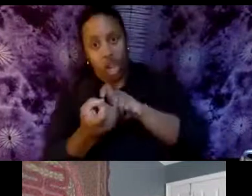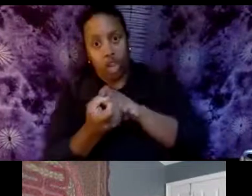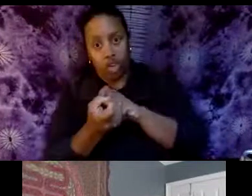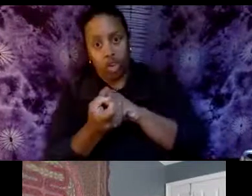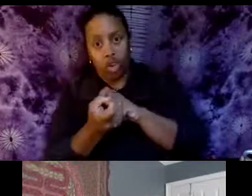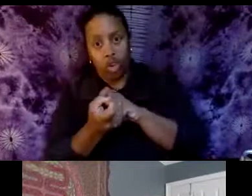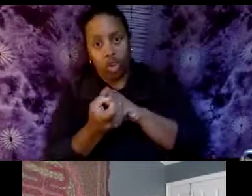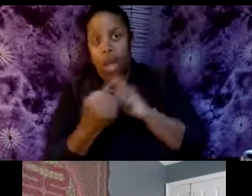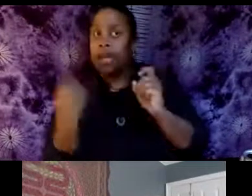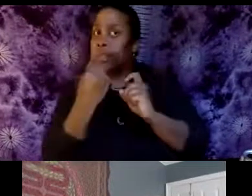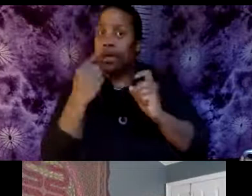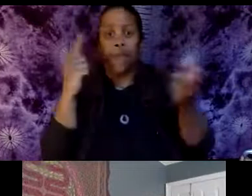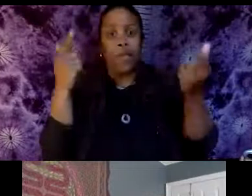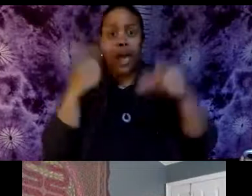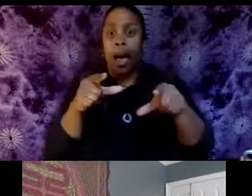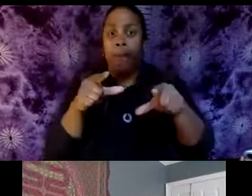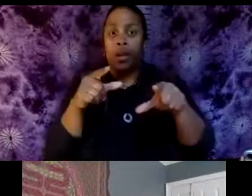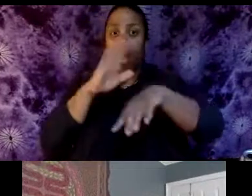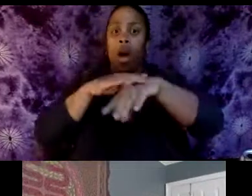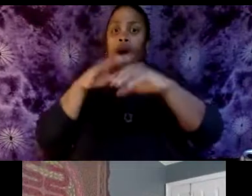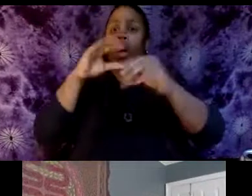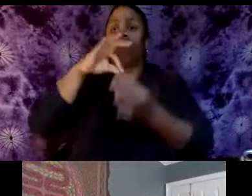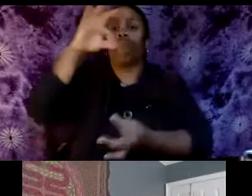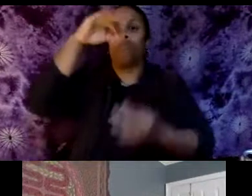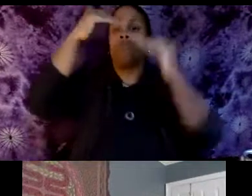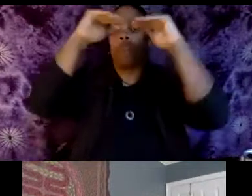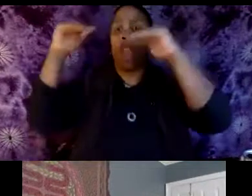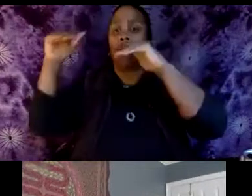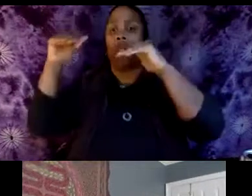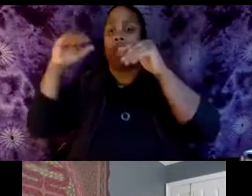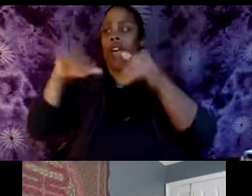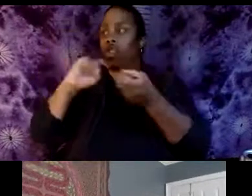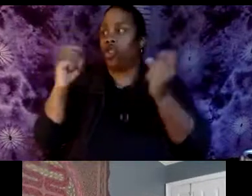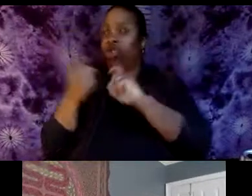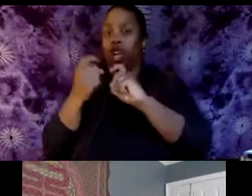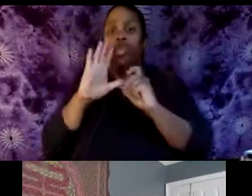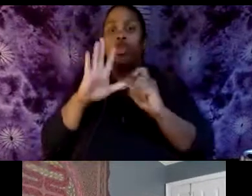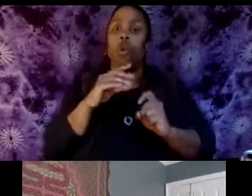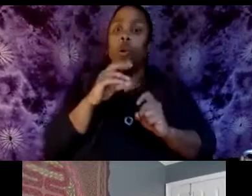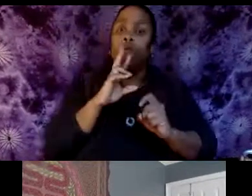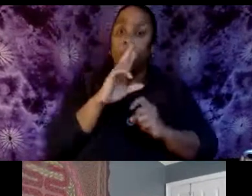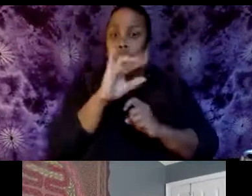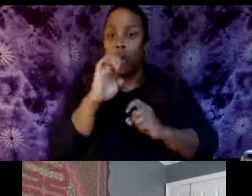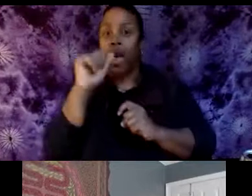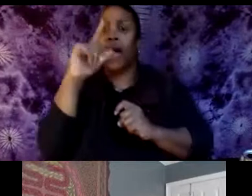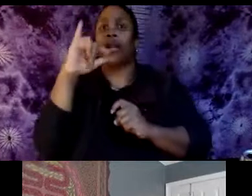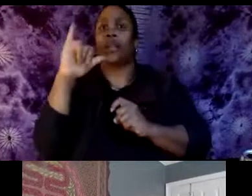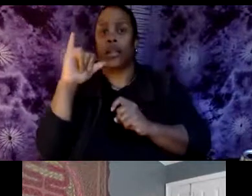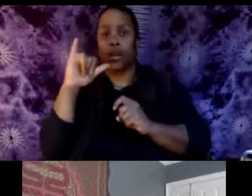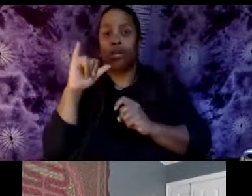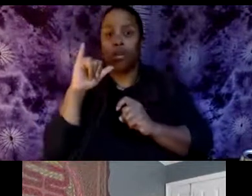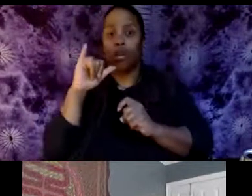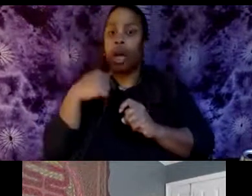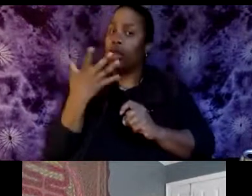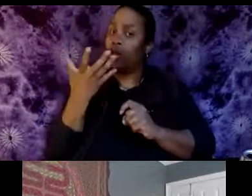there is something that's happening at a more spiritual level that changes your reality. So I just want to